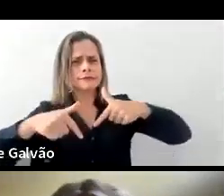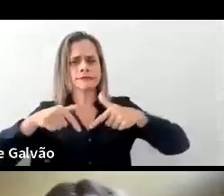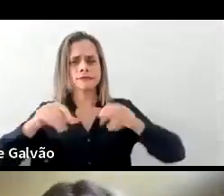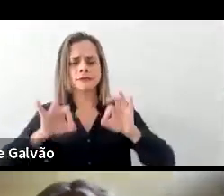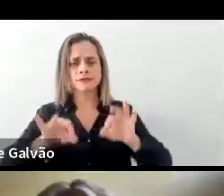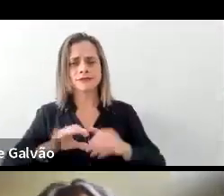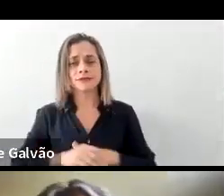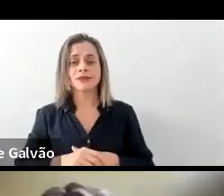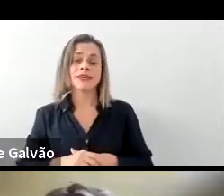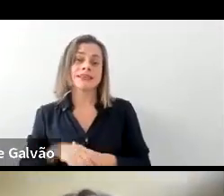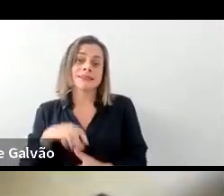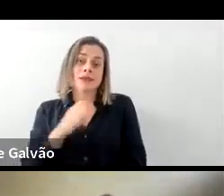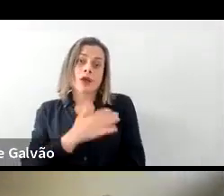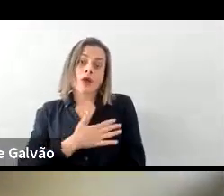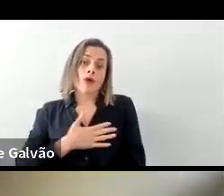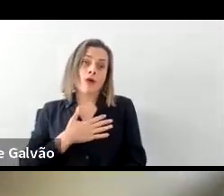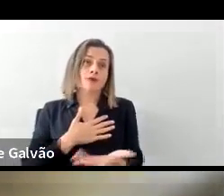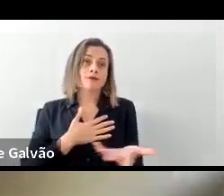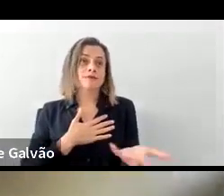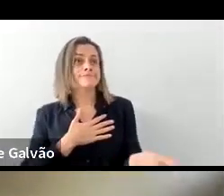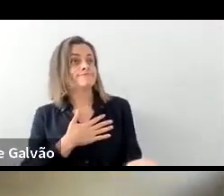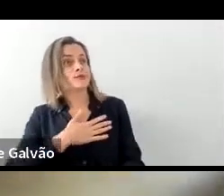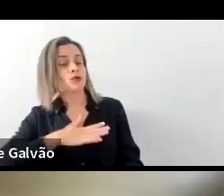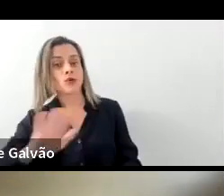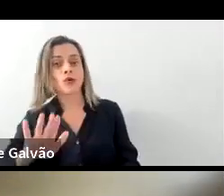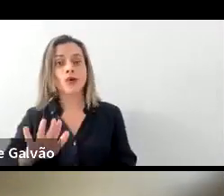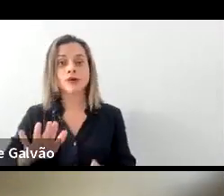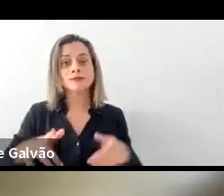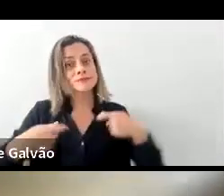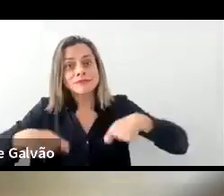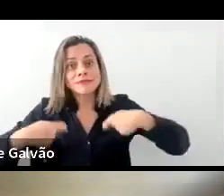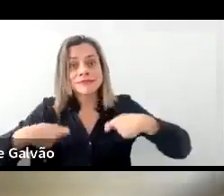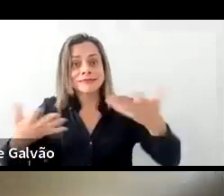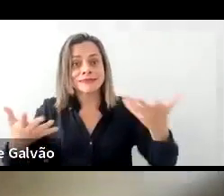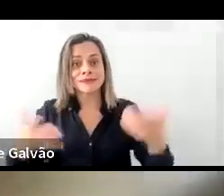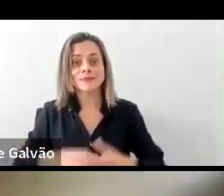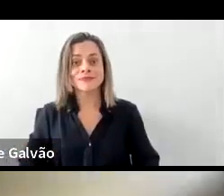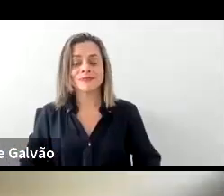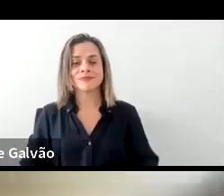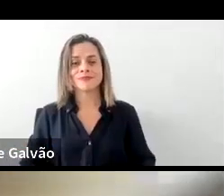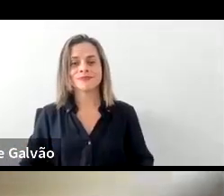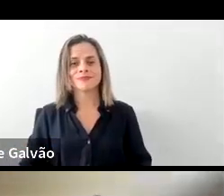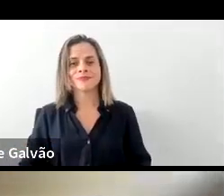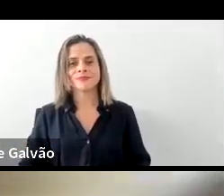I'm afraid. Anyway, I thank you for your question. I've got no answers, obviously,